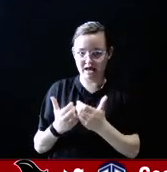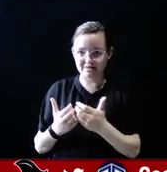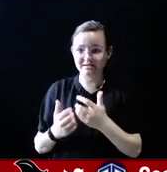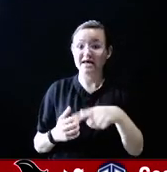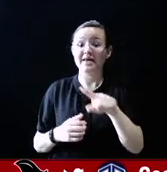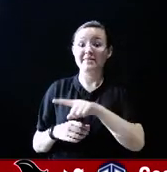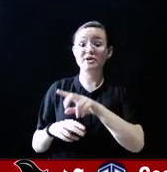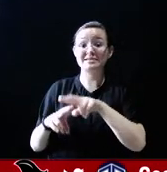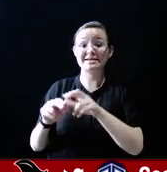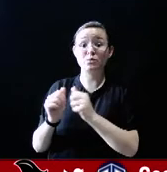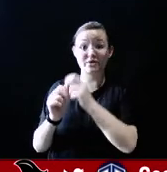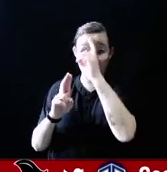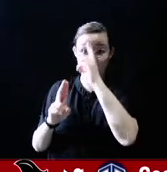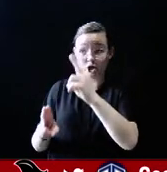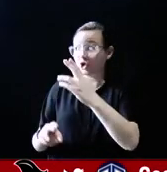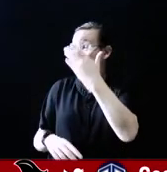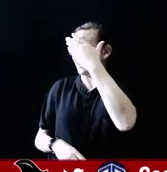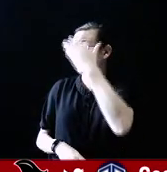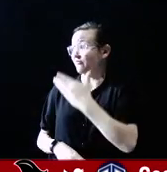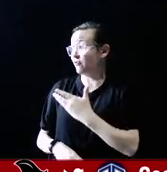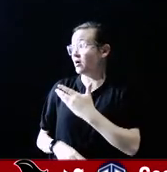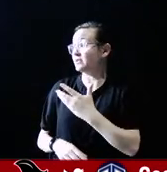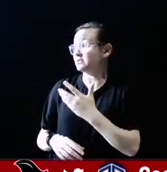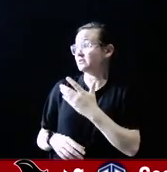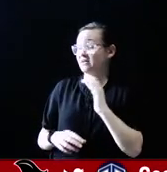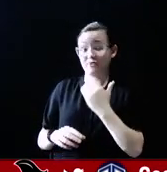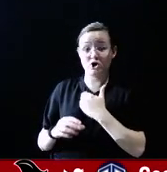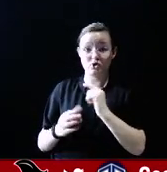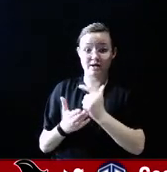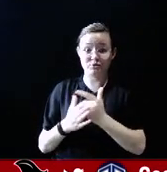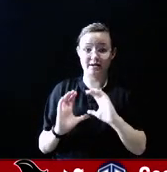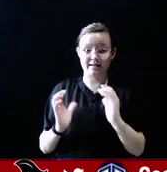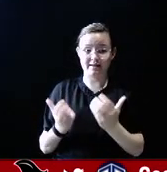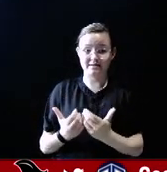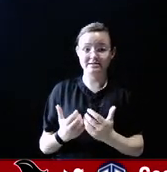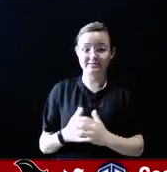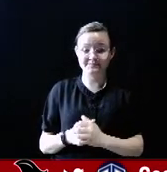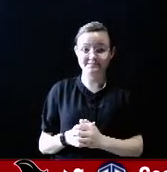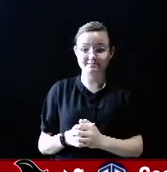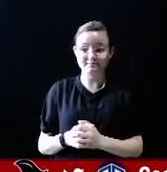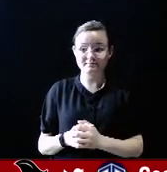seated with honor at the front of our graduating class.